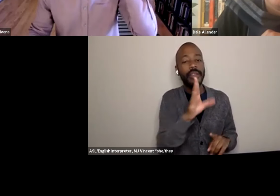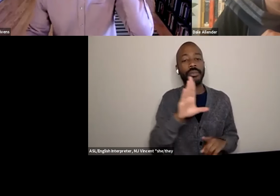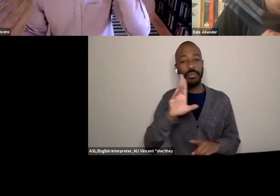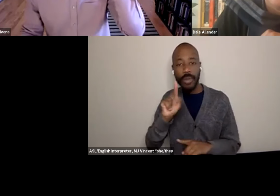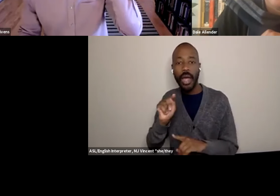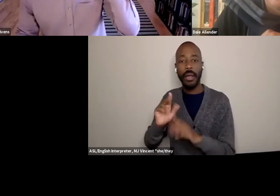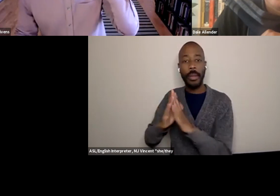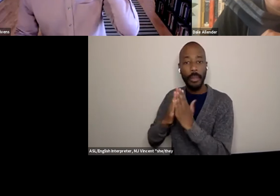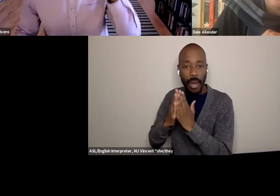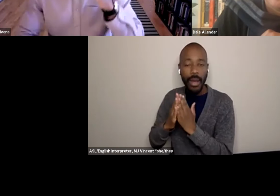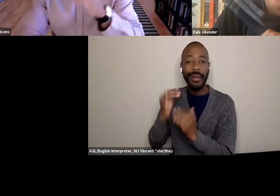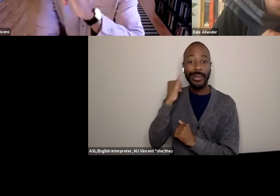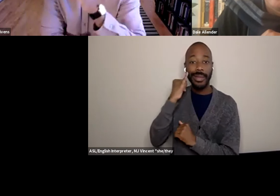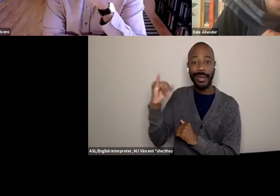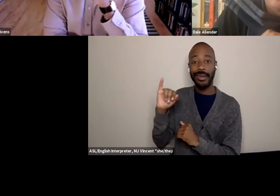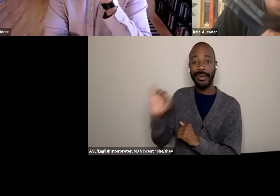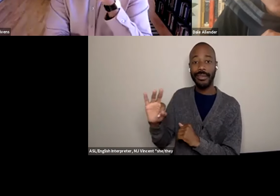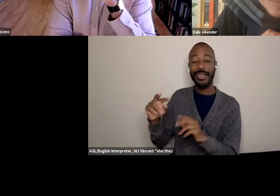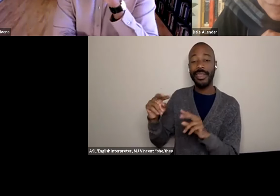the oppositional gaze.